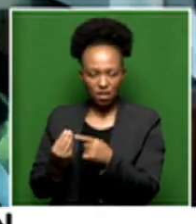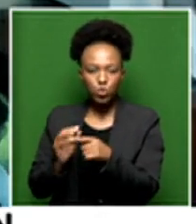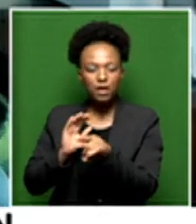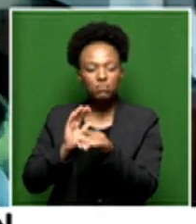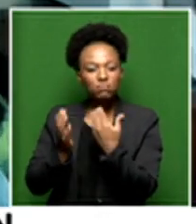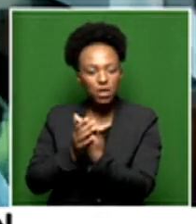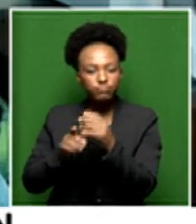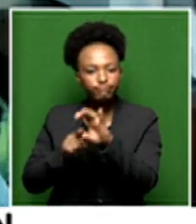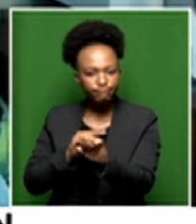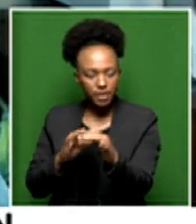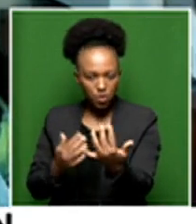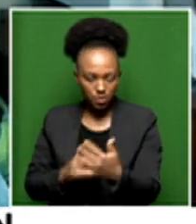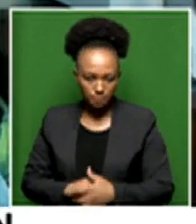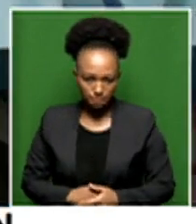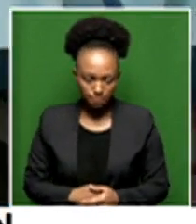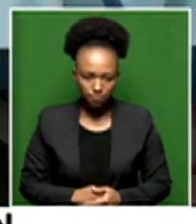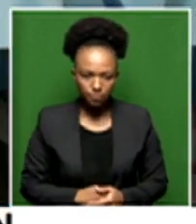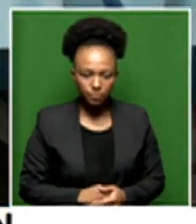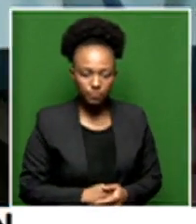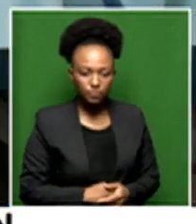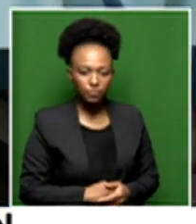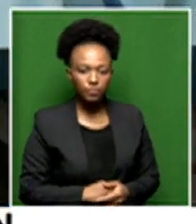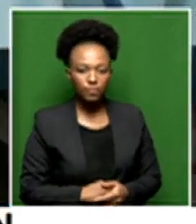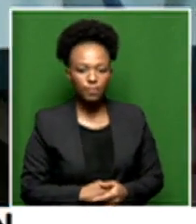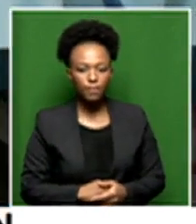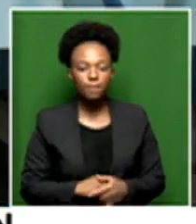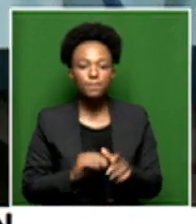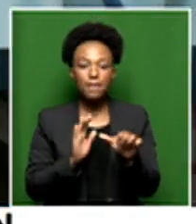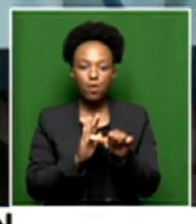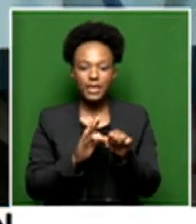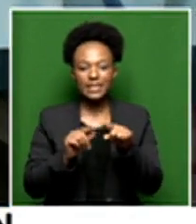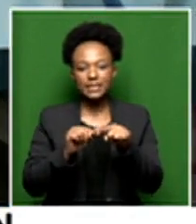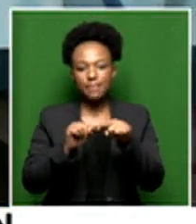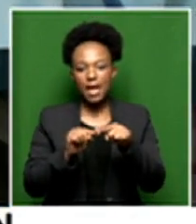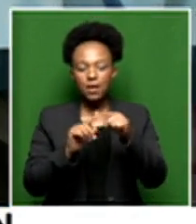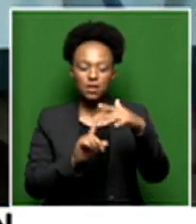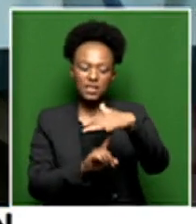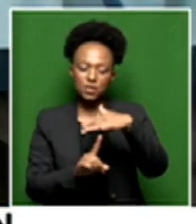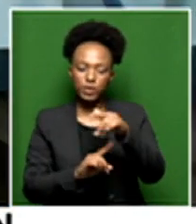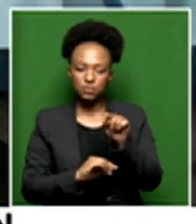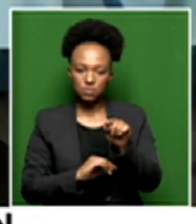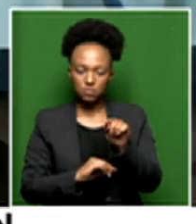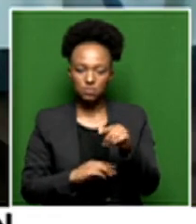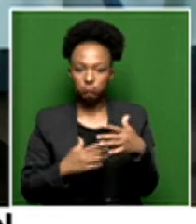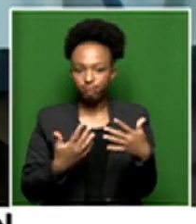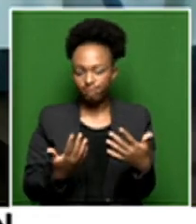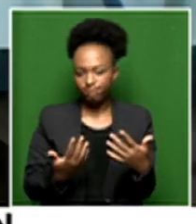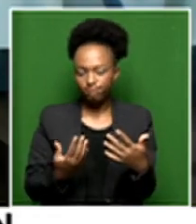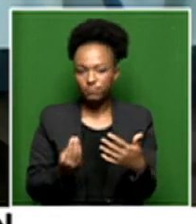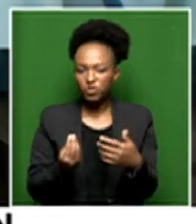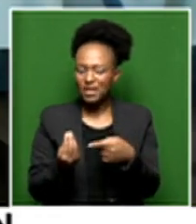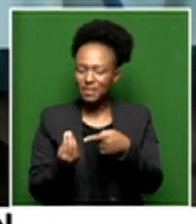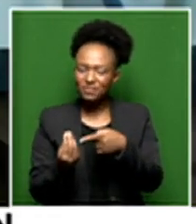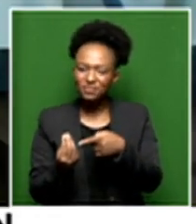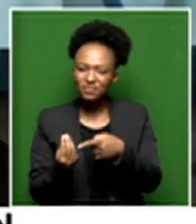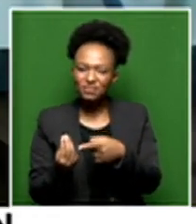So it will vary significantly depending on the situation. But maybe it might be that their